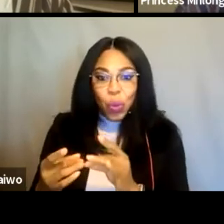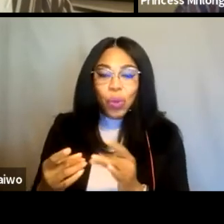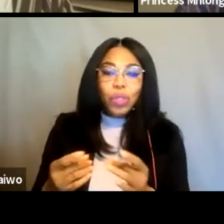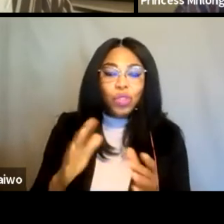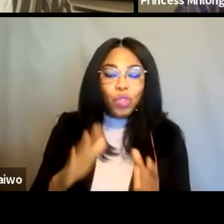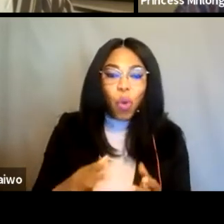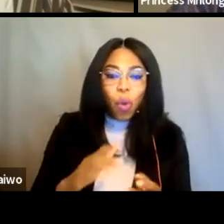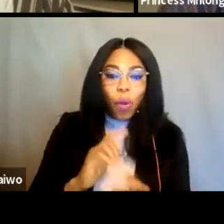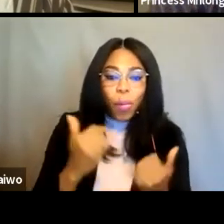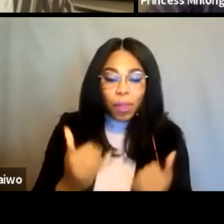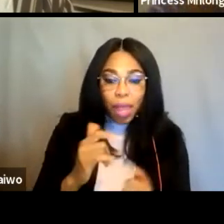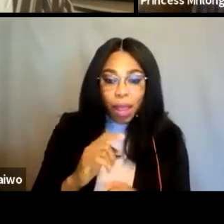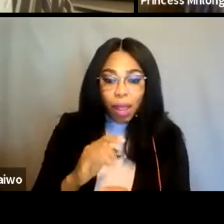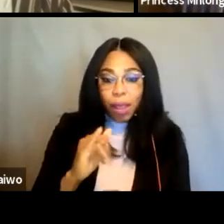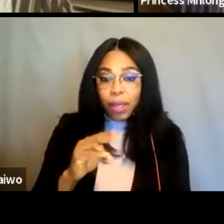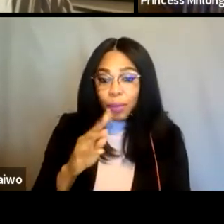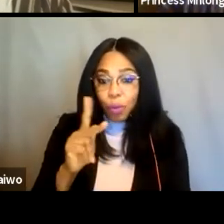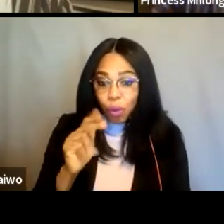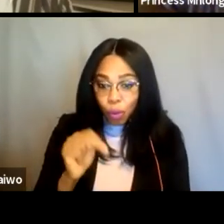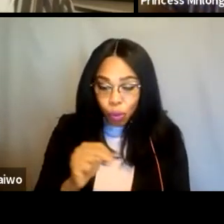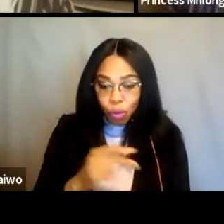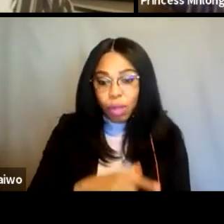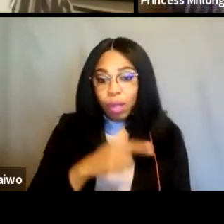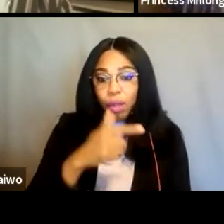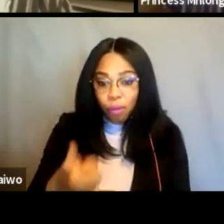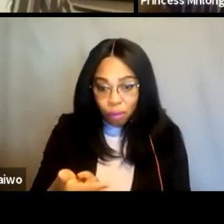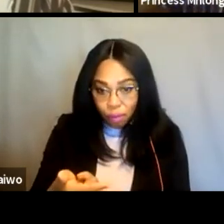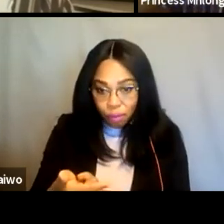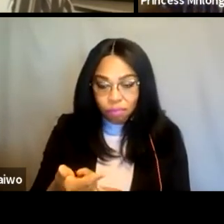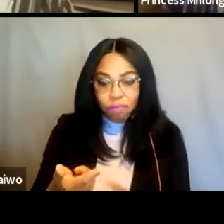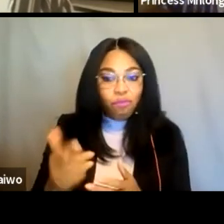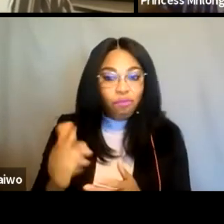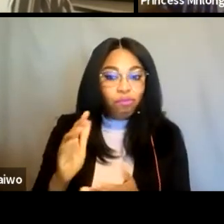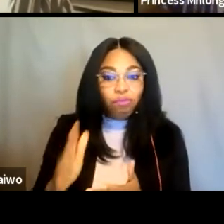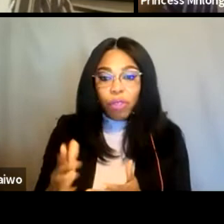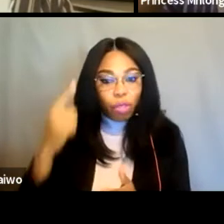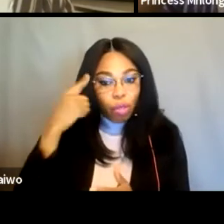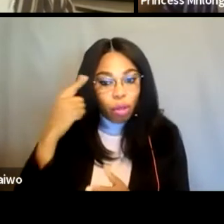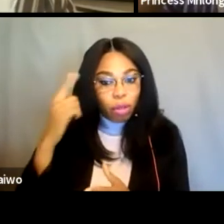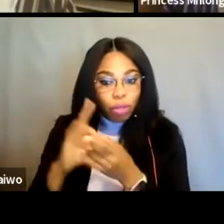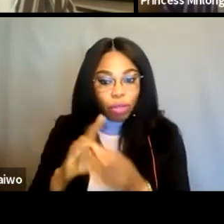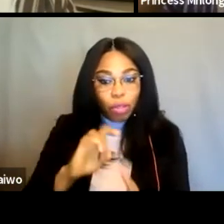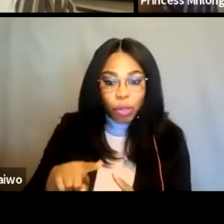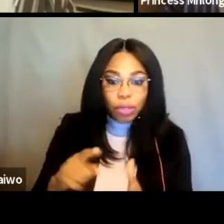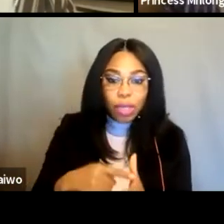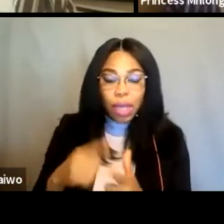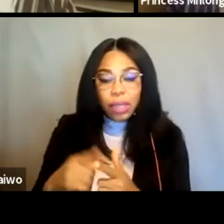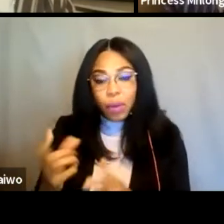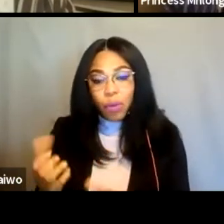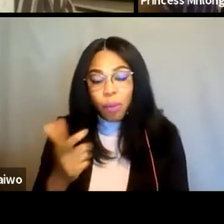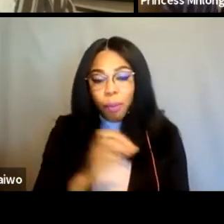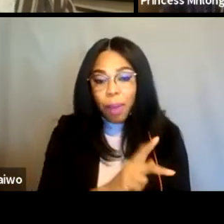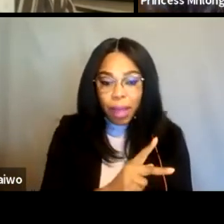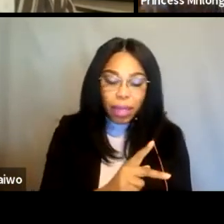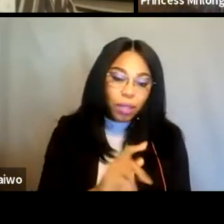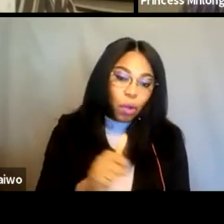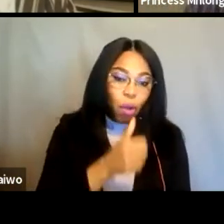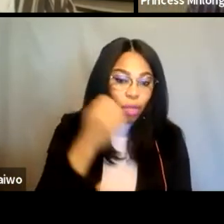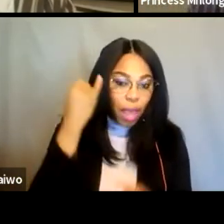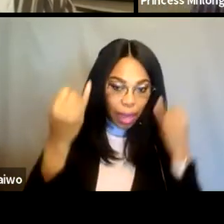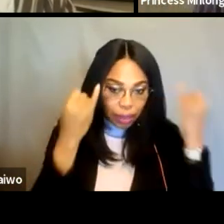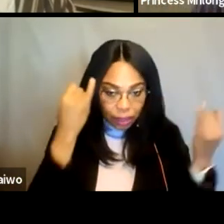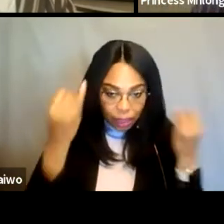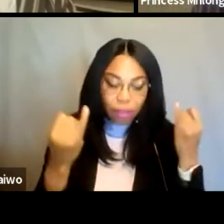over to your thought about the question, and then we come back to other ideas that both Donald and Princess have raised. Over